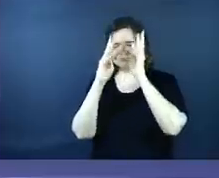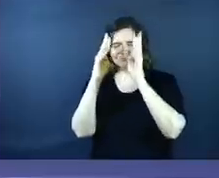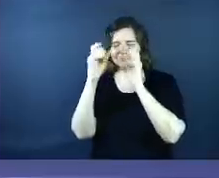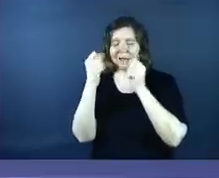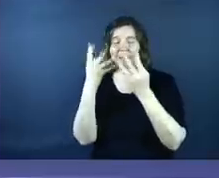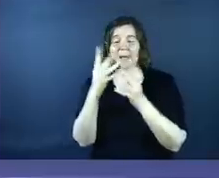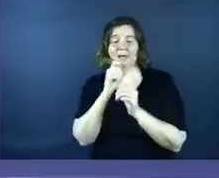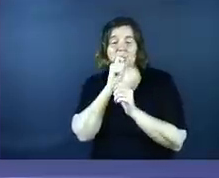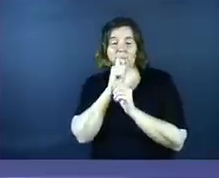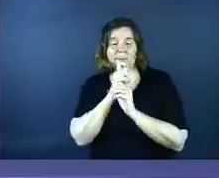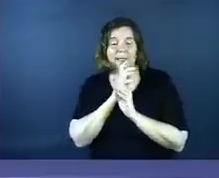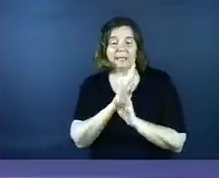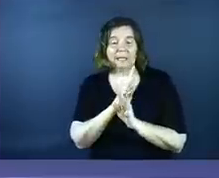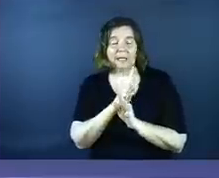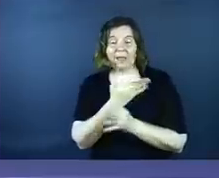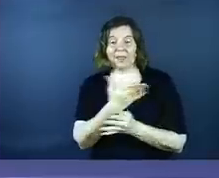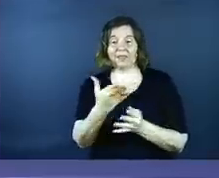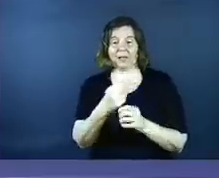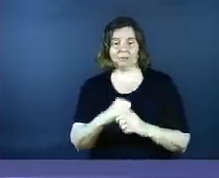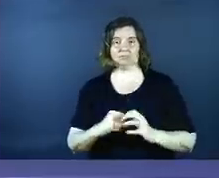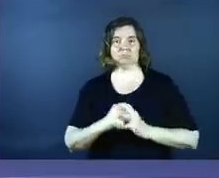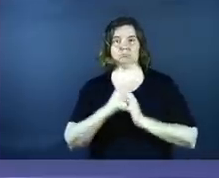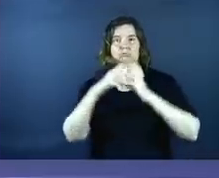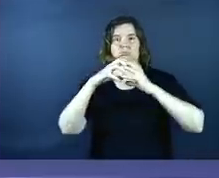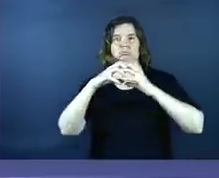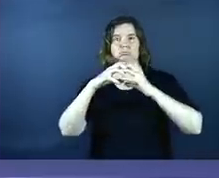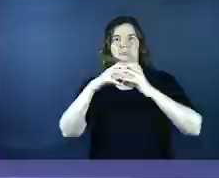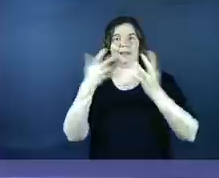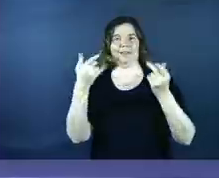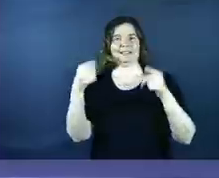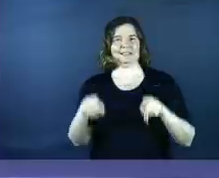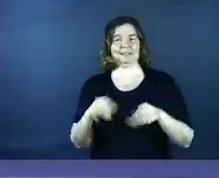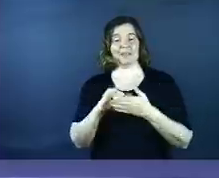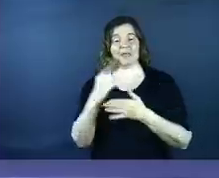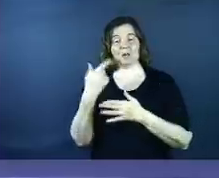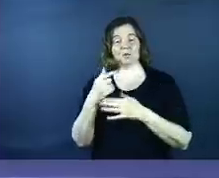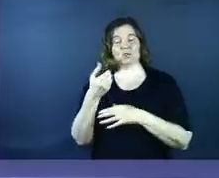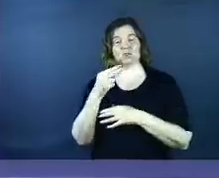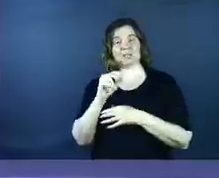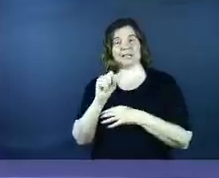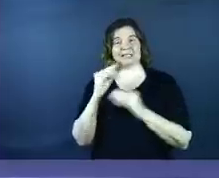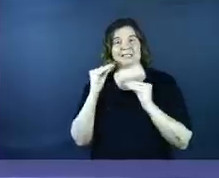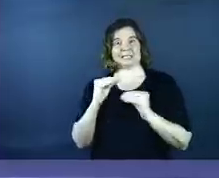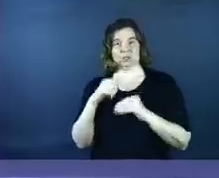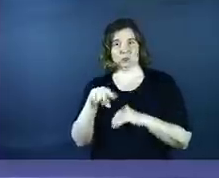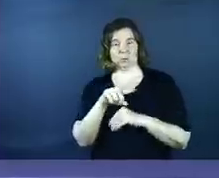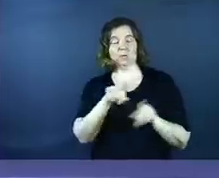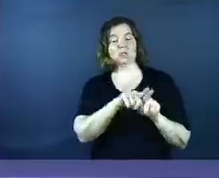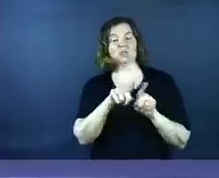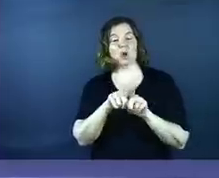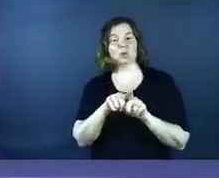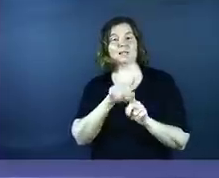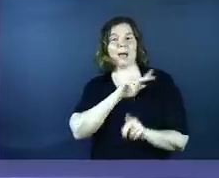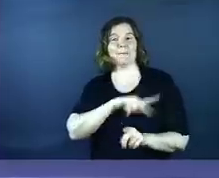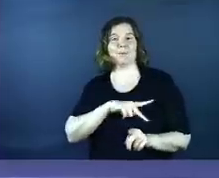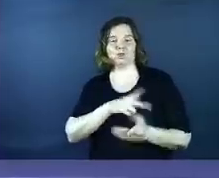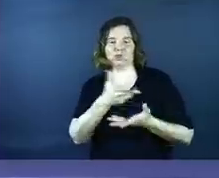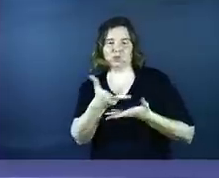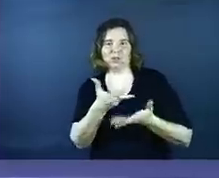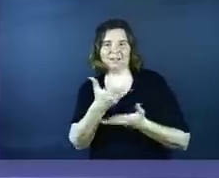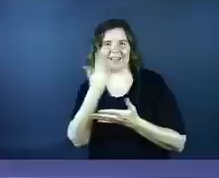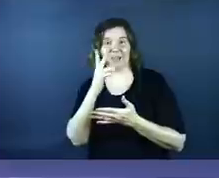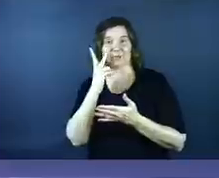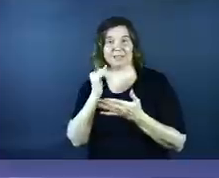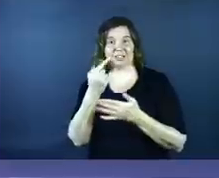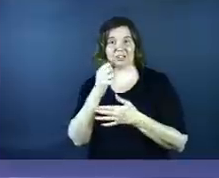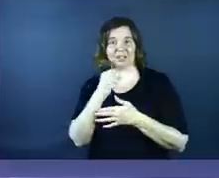simply speak it, and the thing exists. And that's what Genesis teaches you. He's also a personal God. You see that in